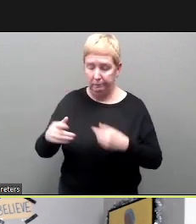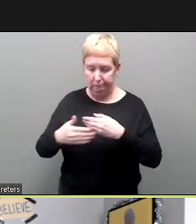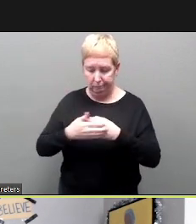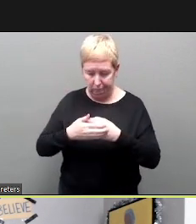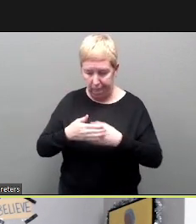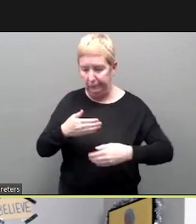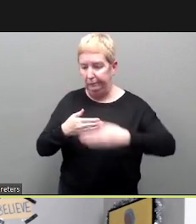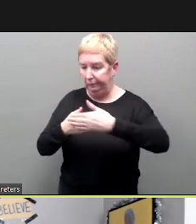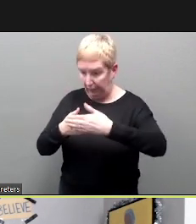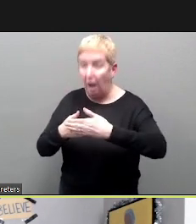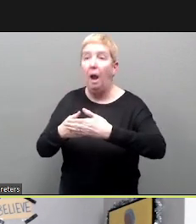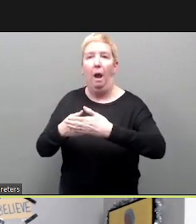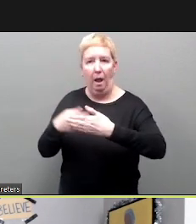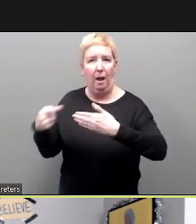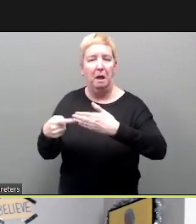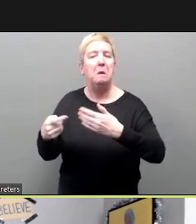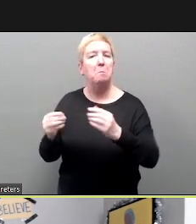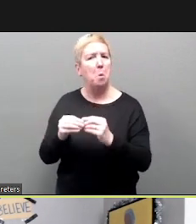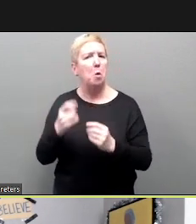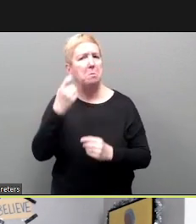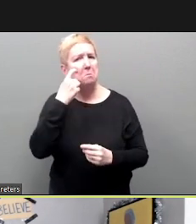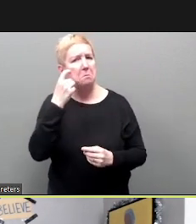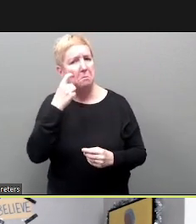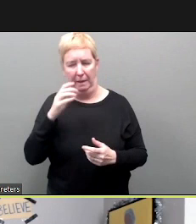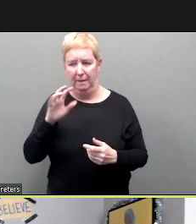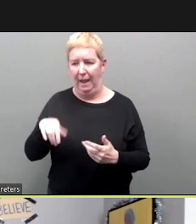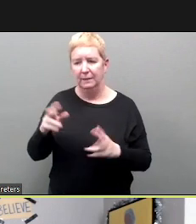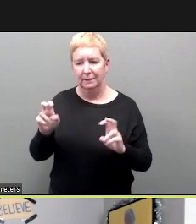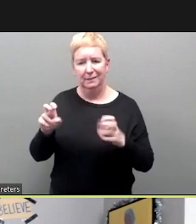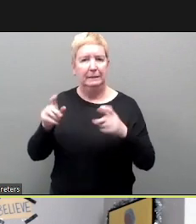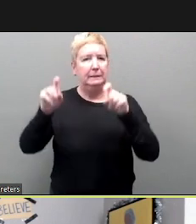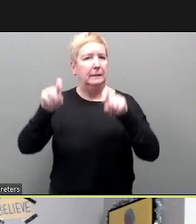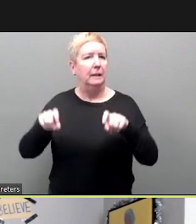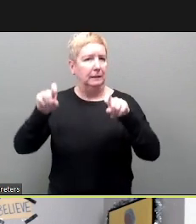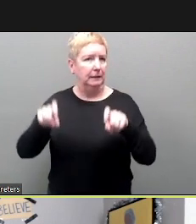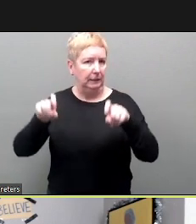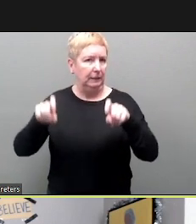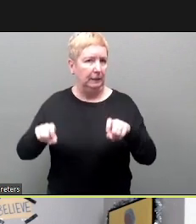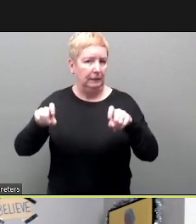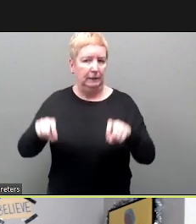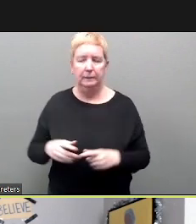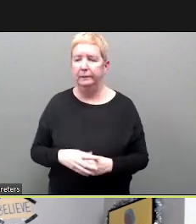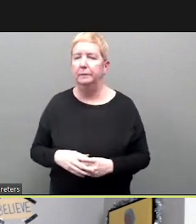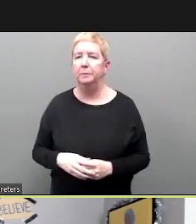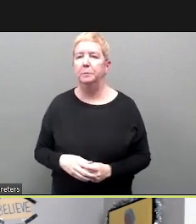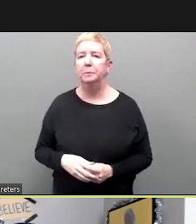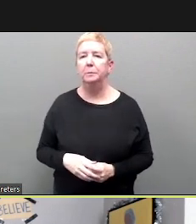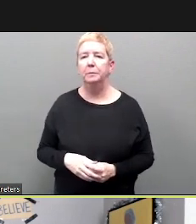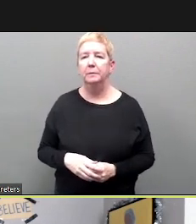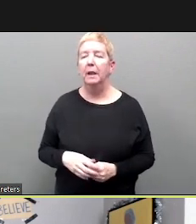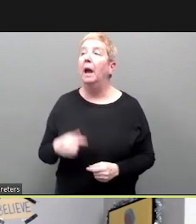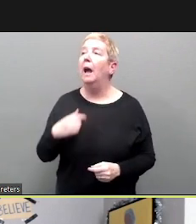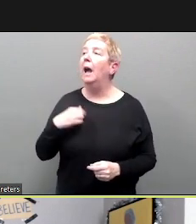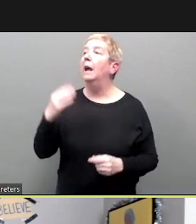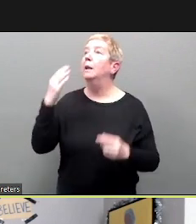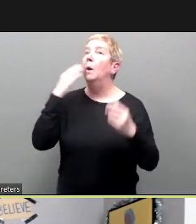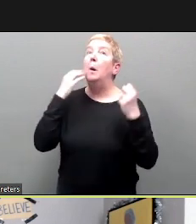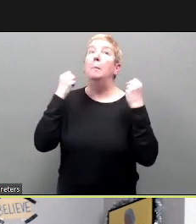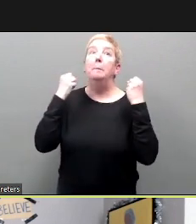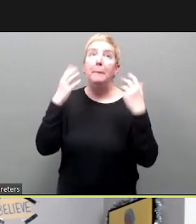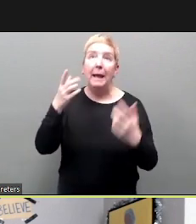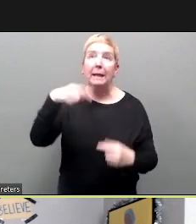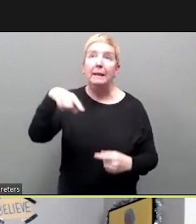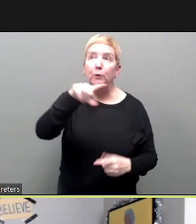also, recent, is like the testing. And that's, I know so many of you have been trying to